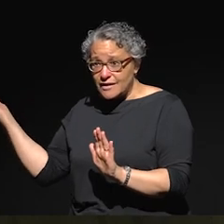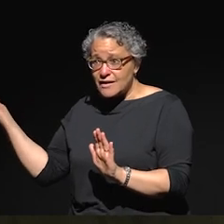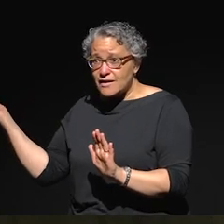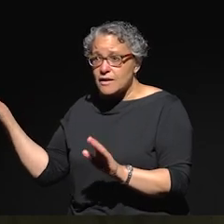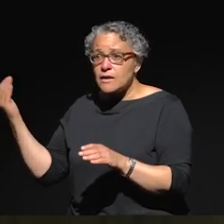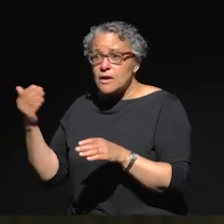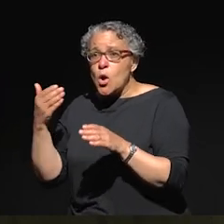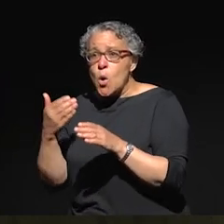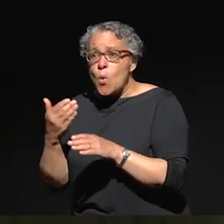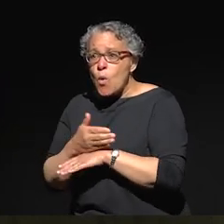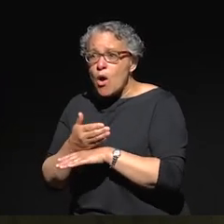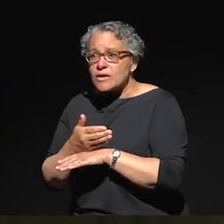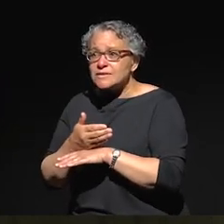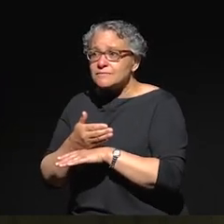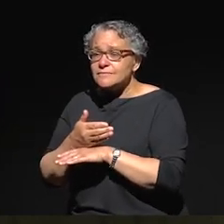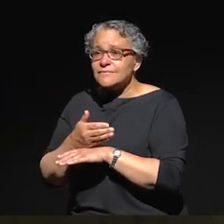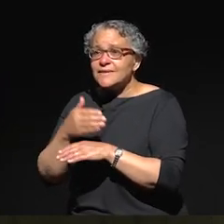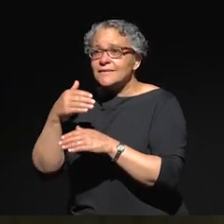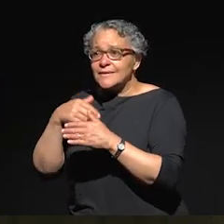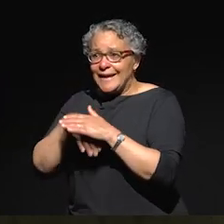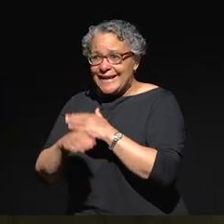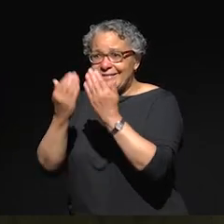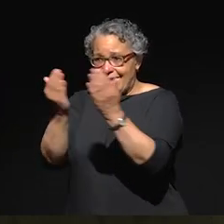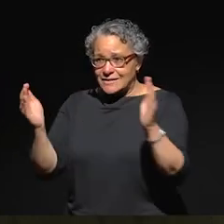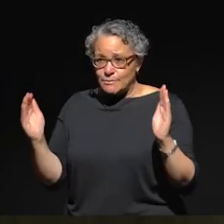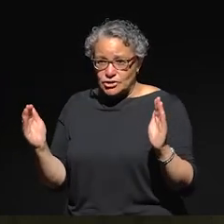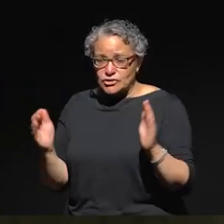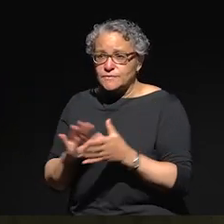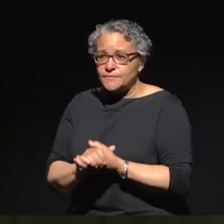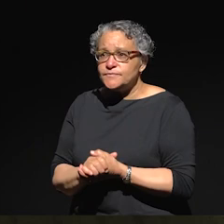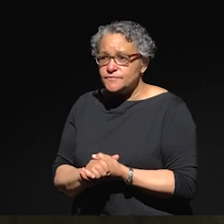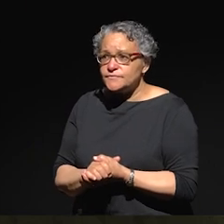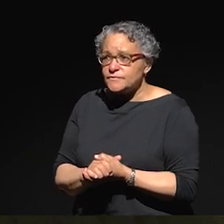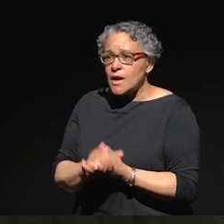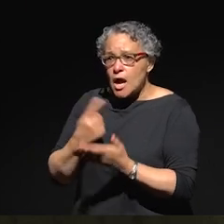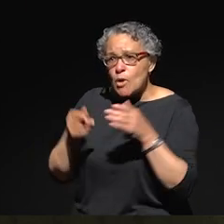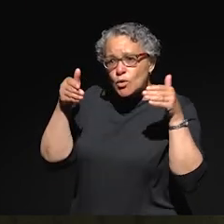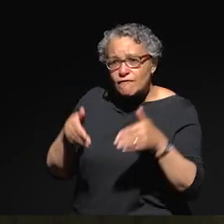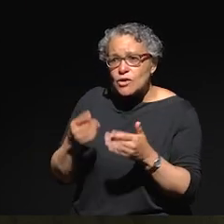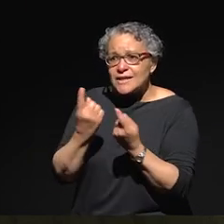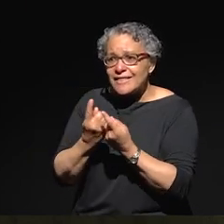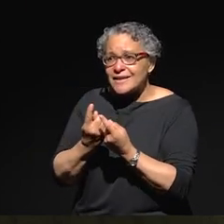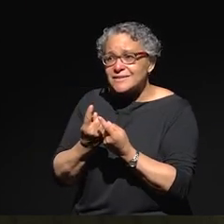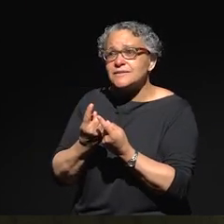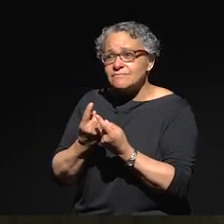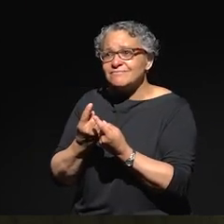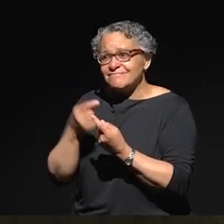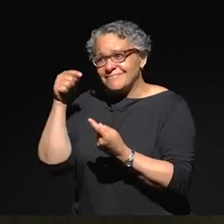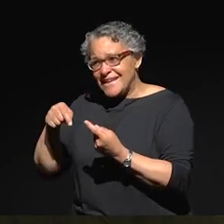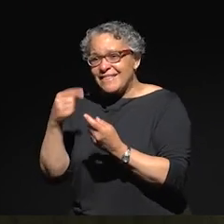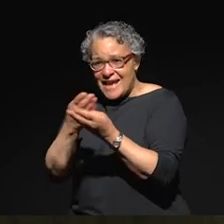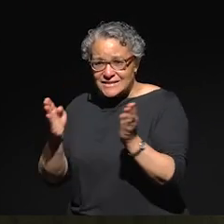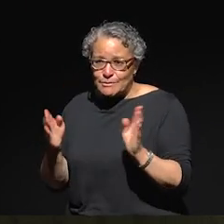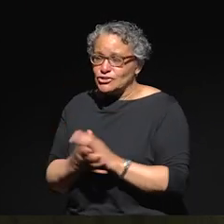works that are in the exhibition. I'm trying to explain the entirety of Raphael's career with just what's in the exhibition, which is basically the aim of the exhibition, so I hope it works.